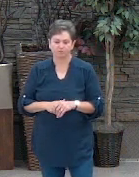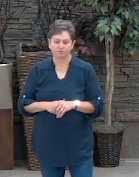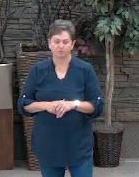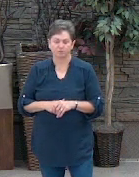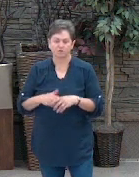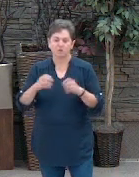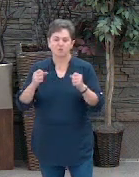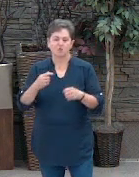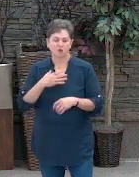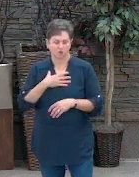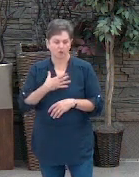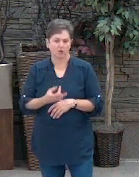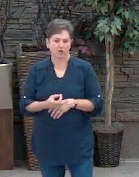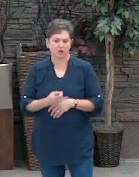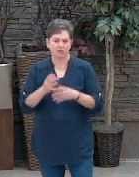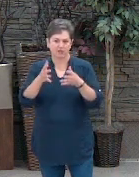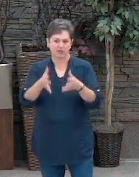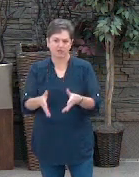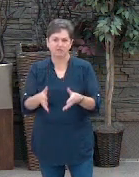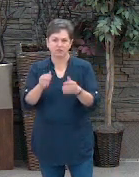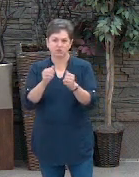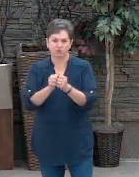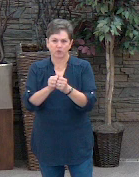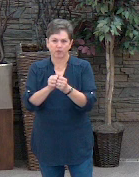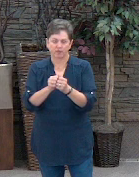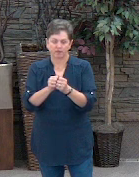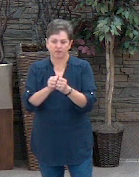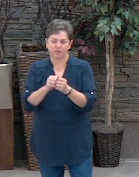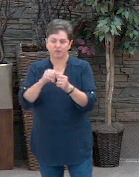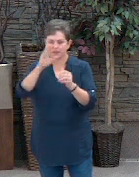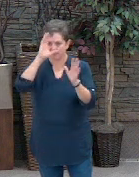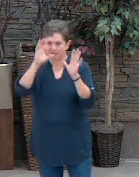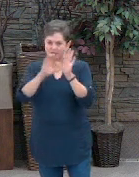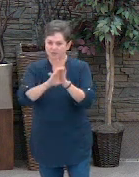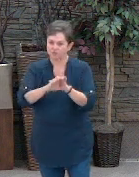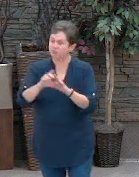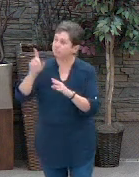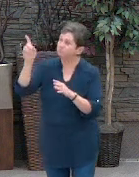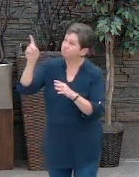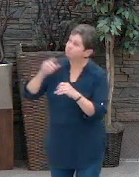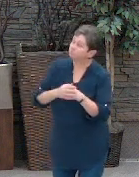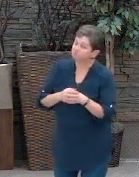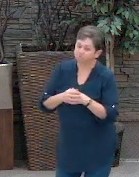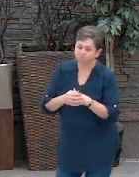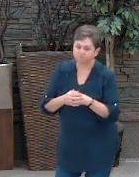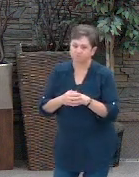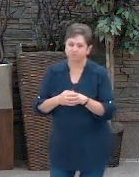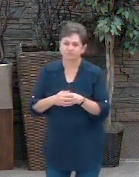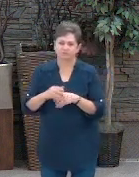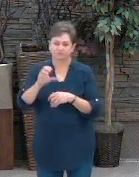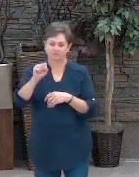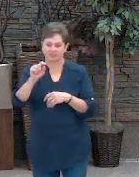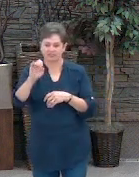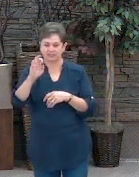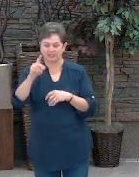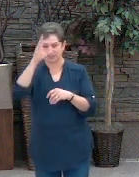And so I'd like to leave us with this image, this thought, a stick figure